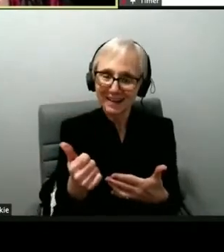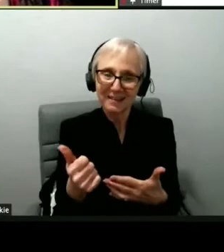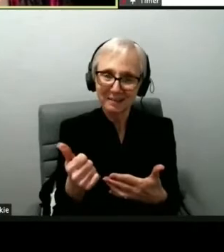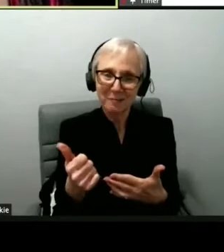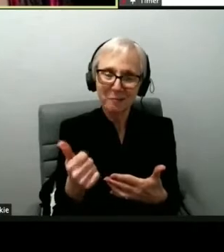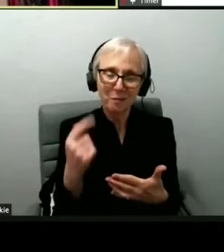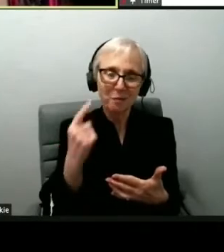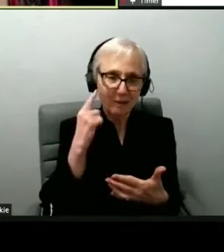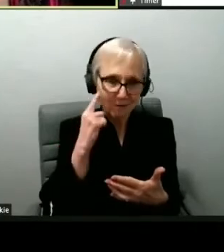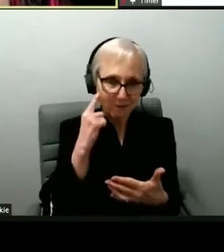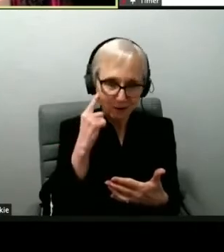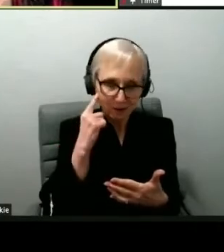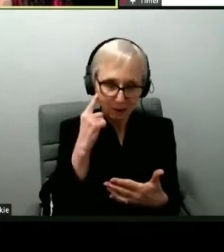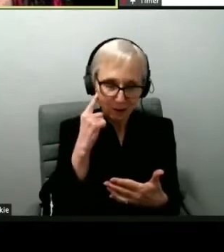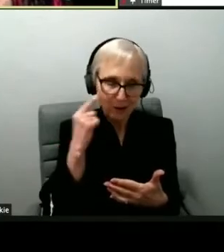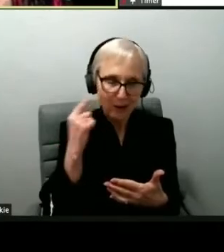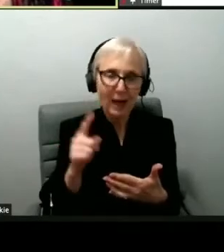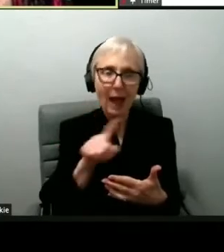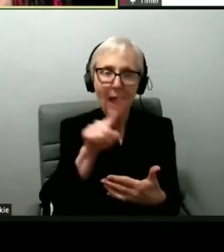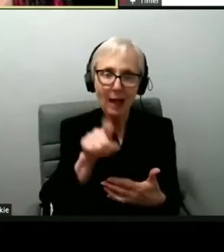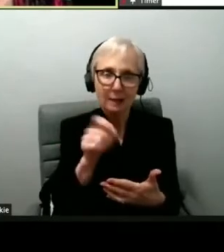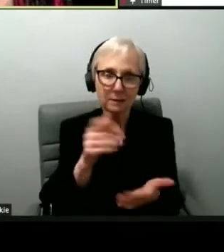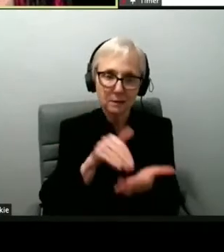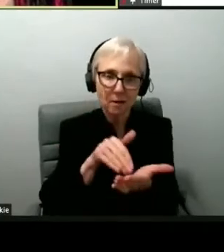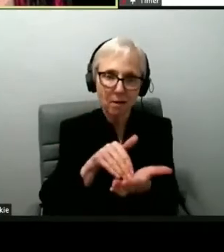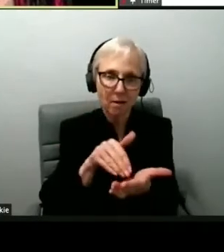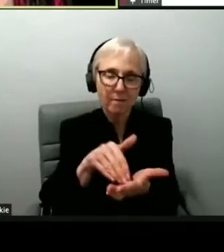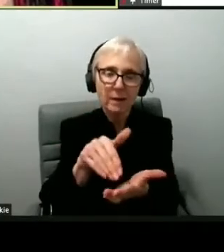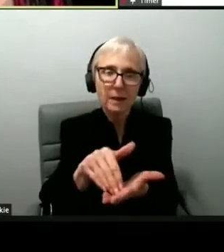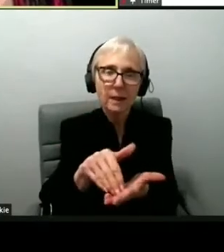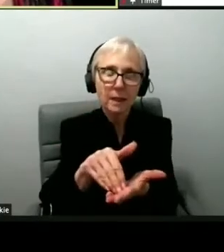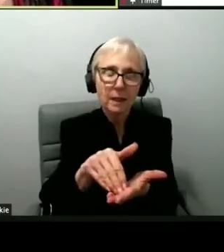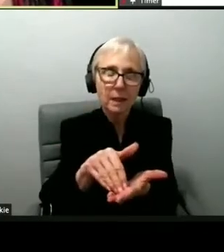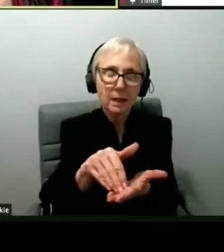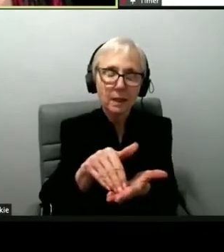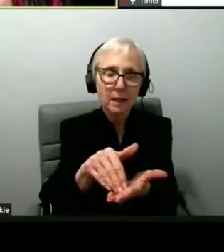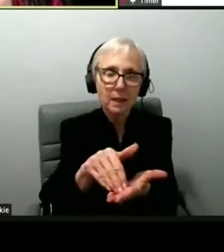I have heard asked so many times,